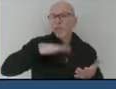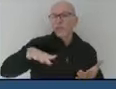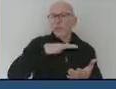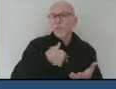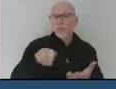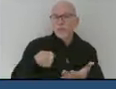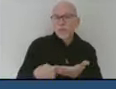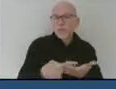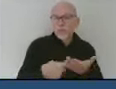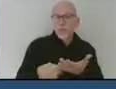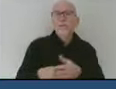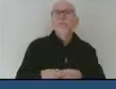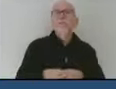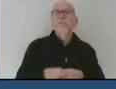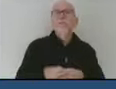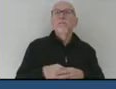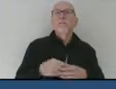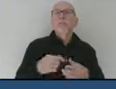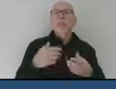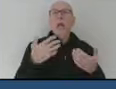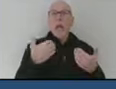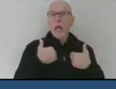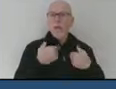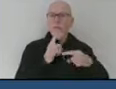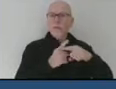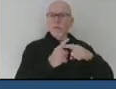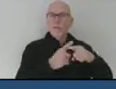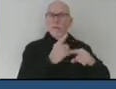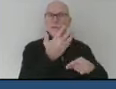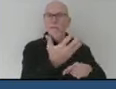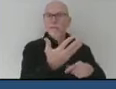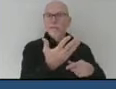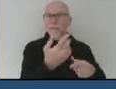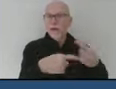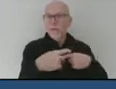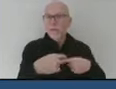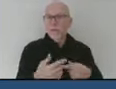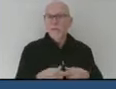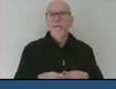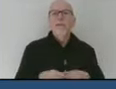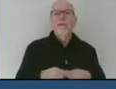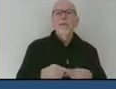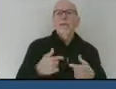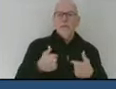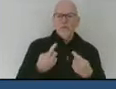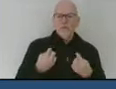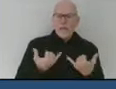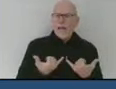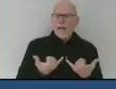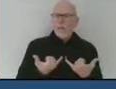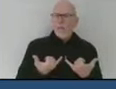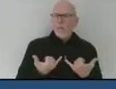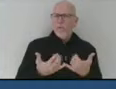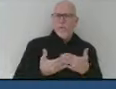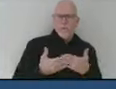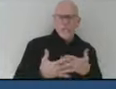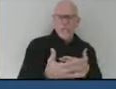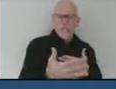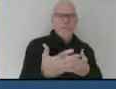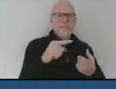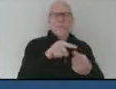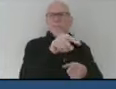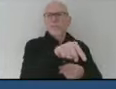that again, while there's light at the end of the tunnel, you know, what we do between now and